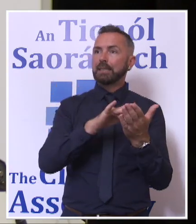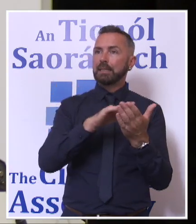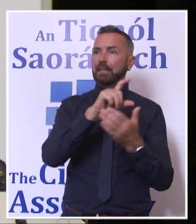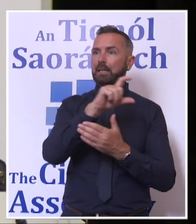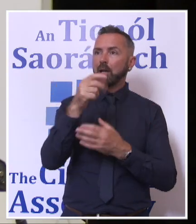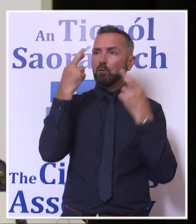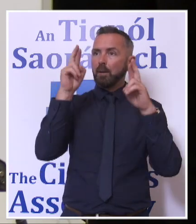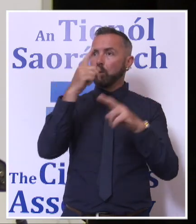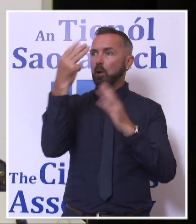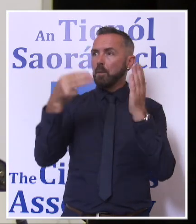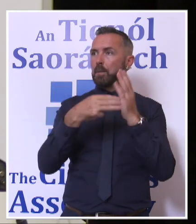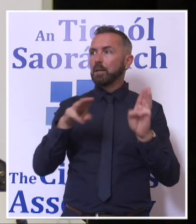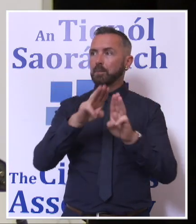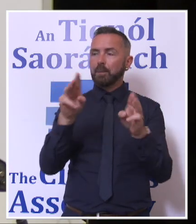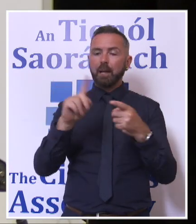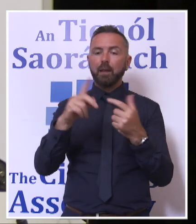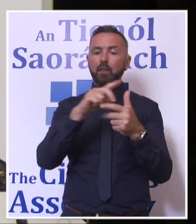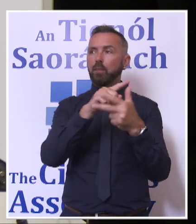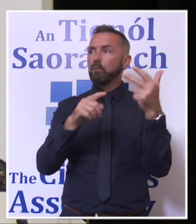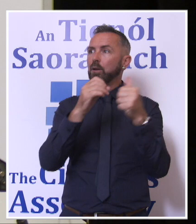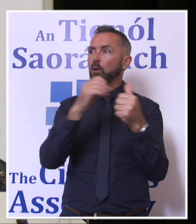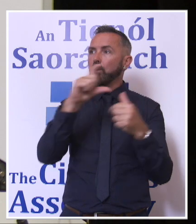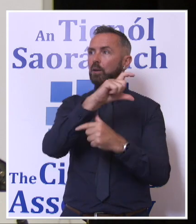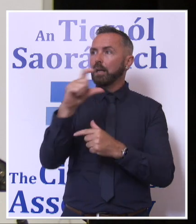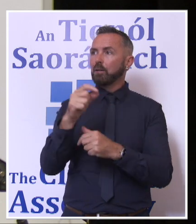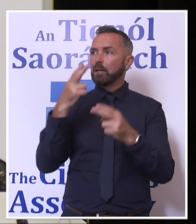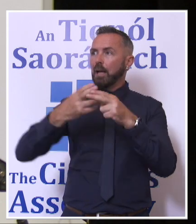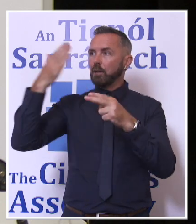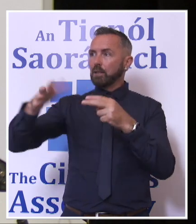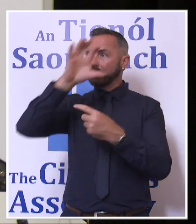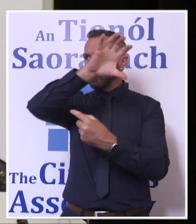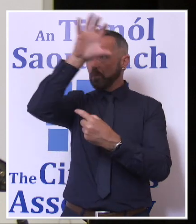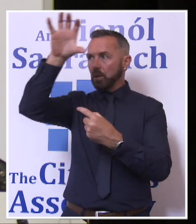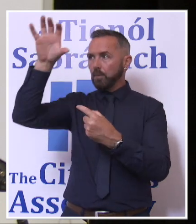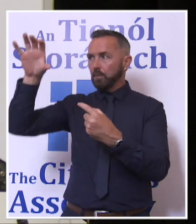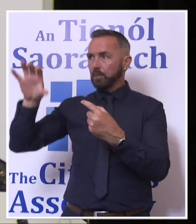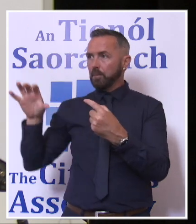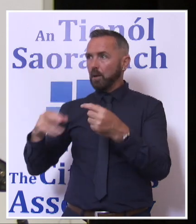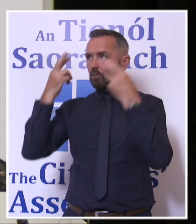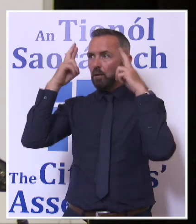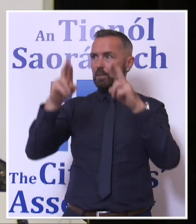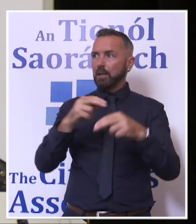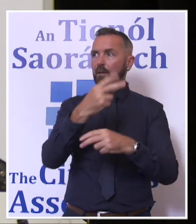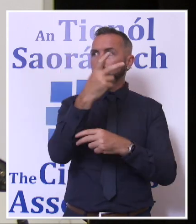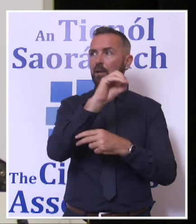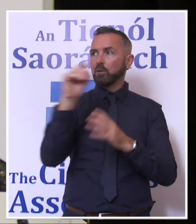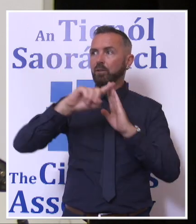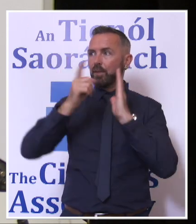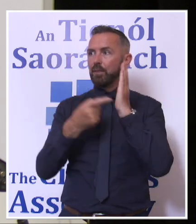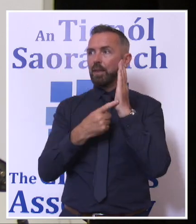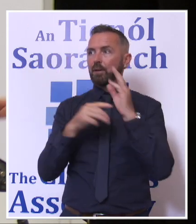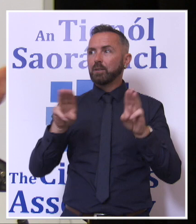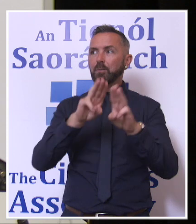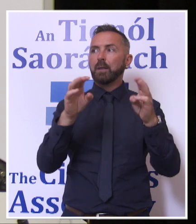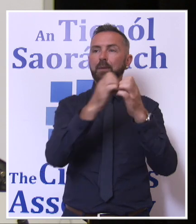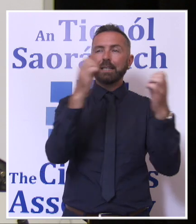representing 1 million people, and 3 other councils from the outer suburbs and county representing 300,000